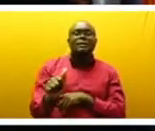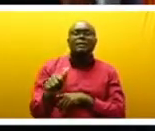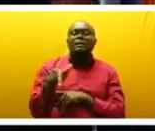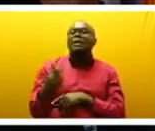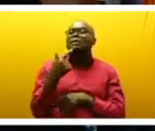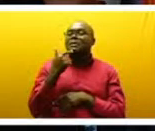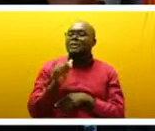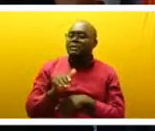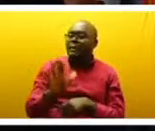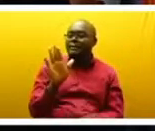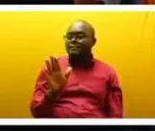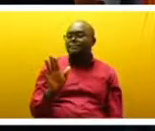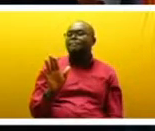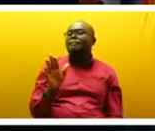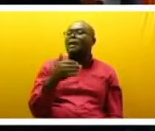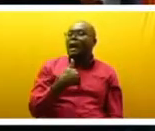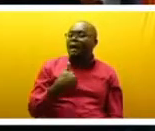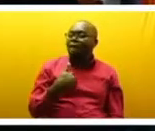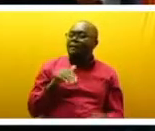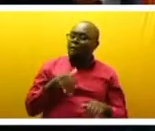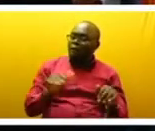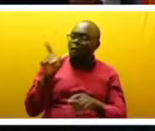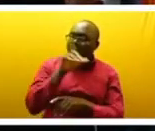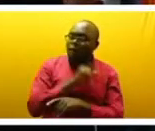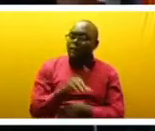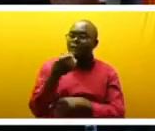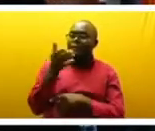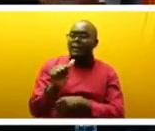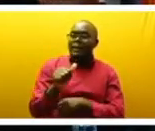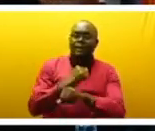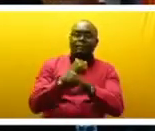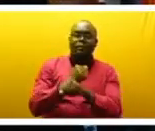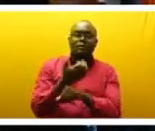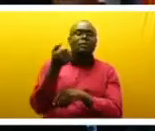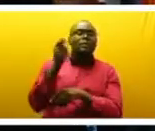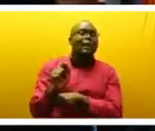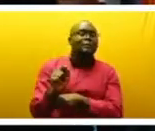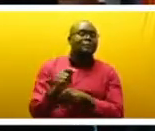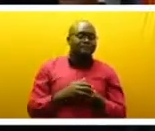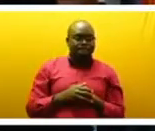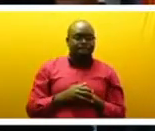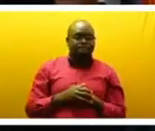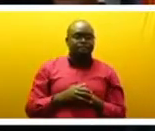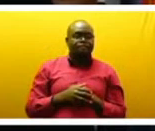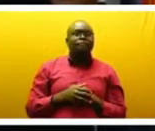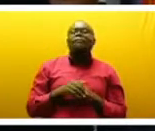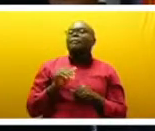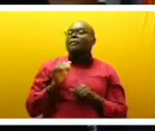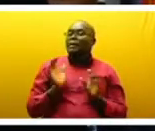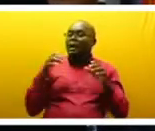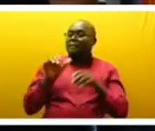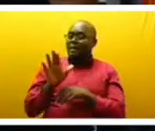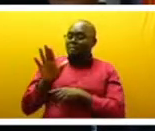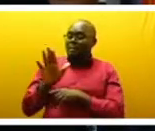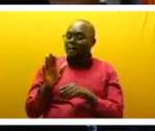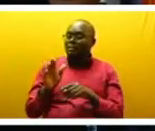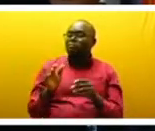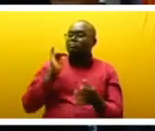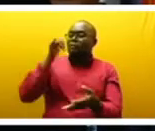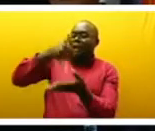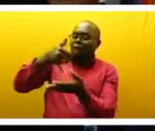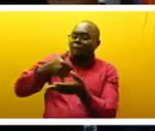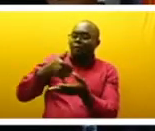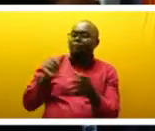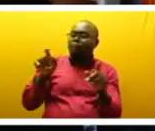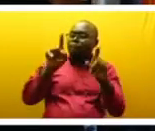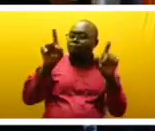theirs. Has it complied with the Data Protection Act? Was this company subjected